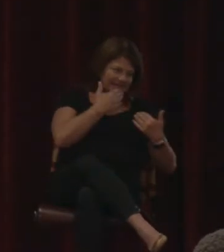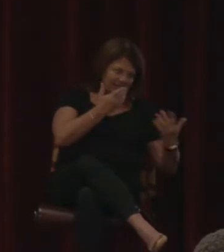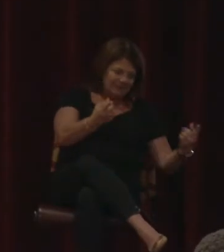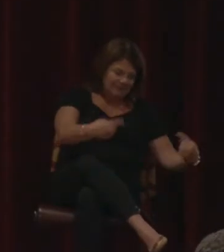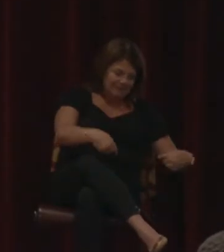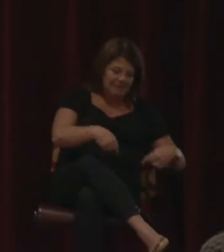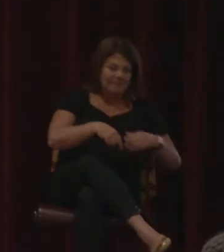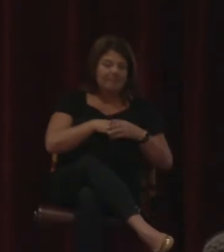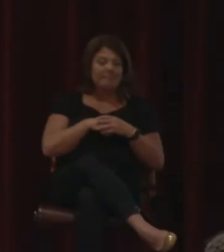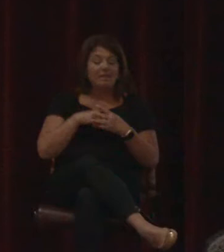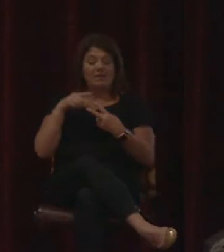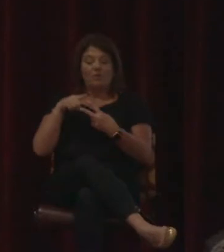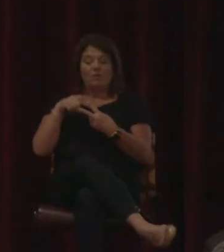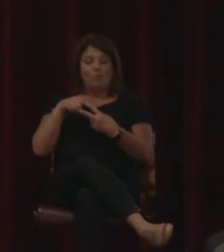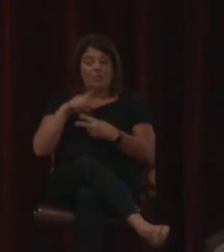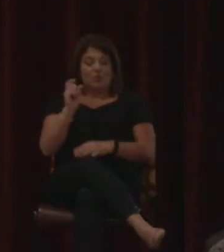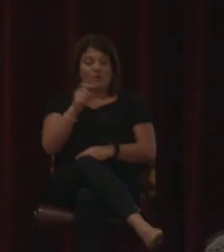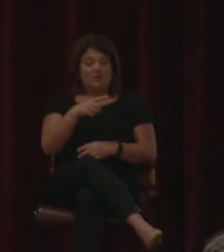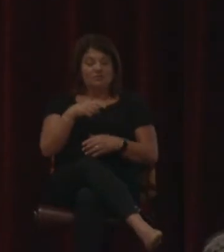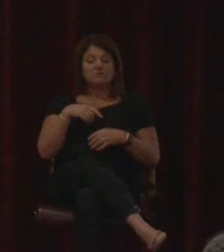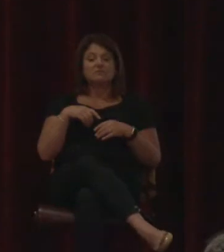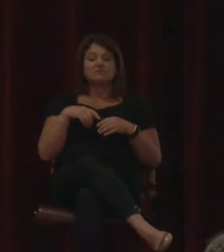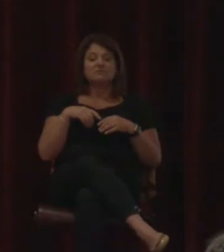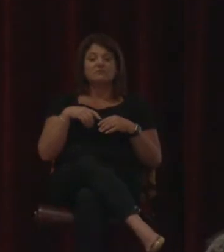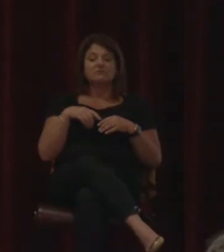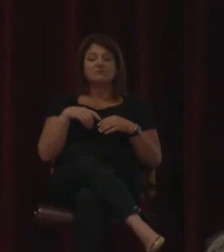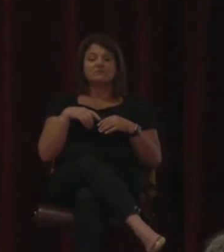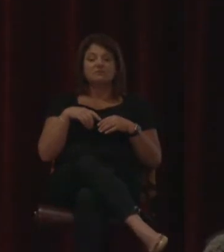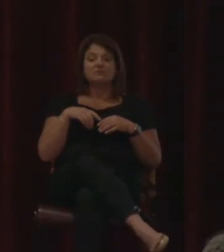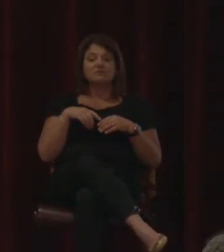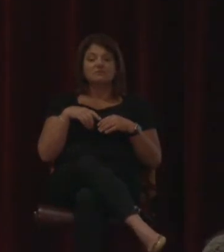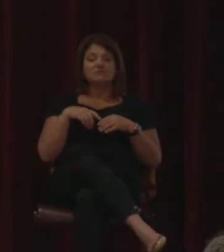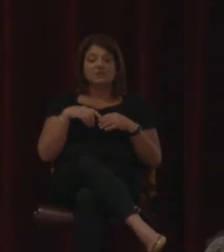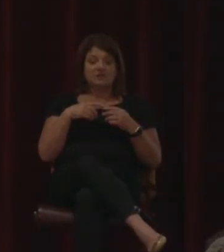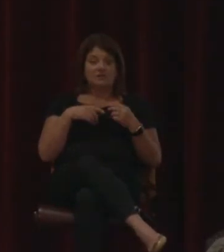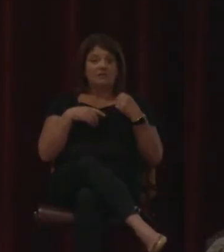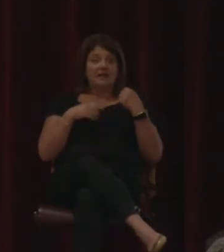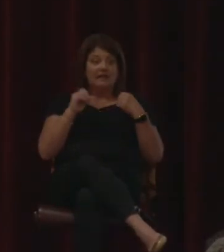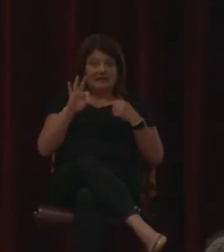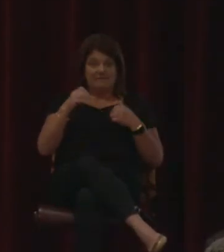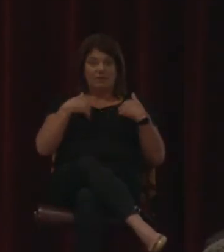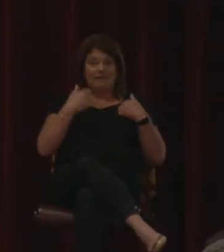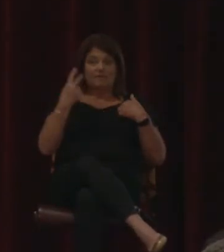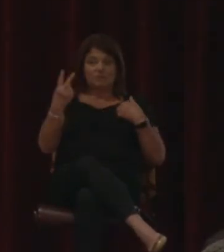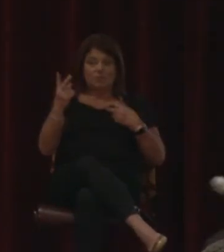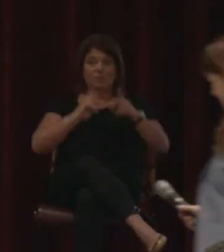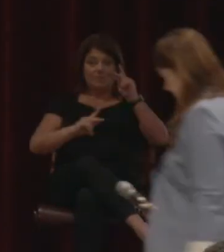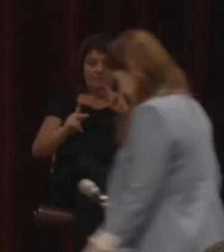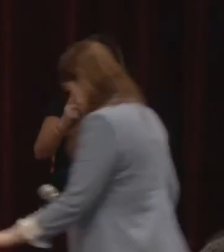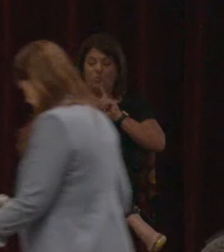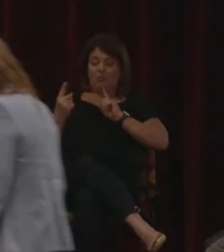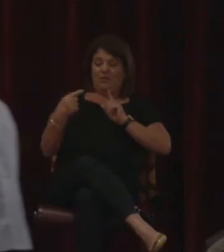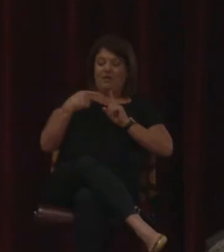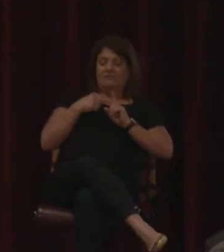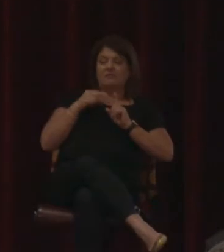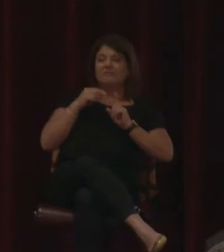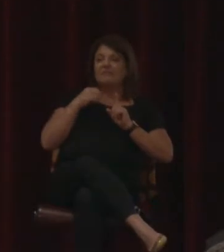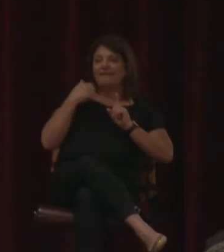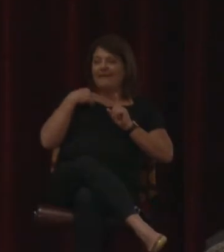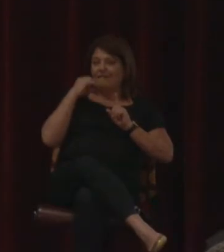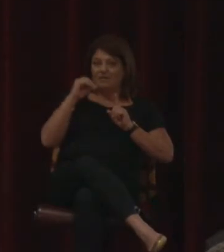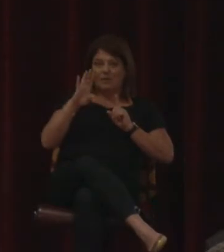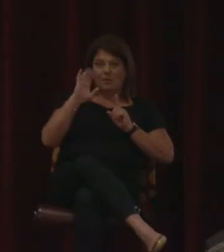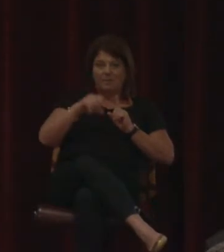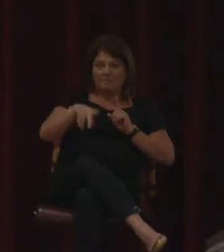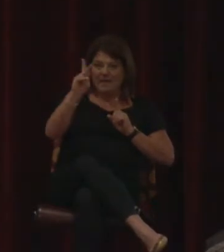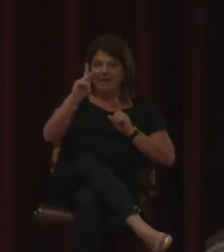is, almost 1 in 2 adults with disabilities in Atlanta are unbanked or